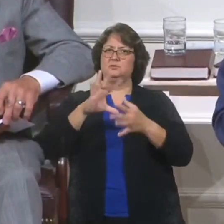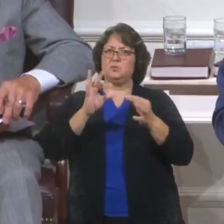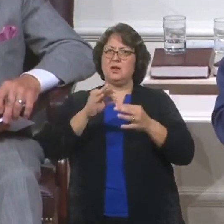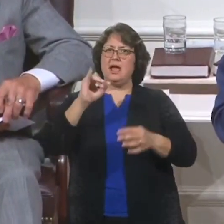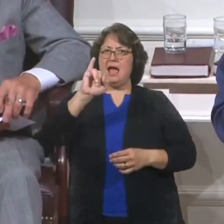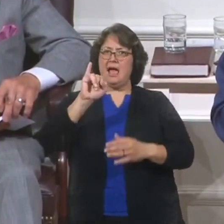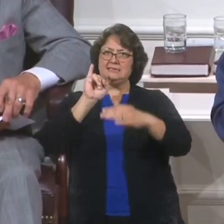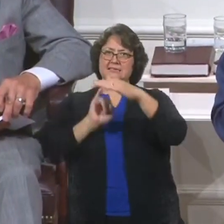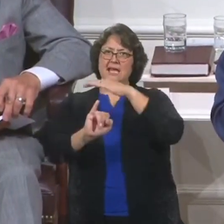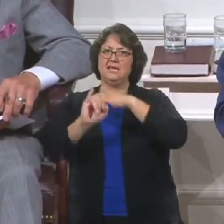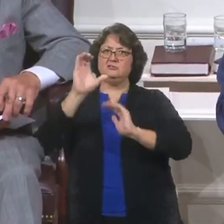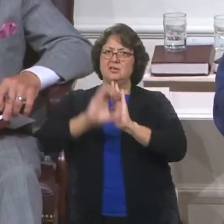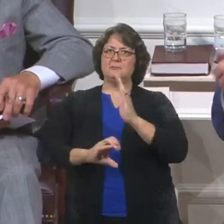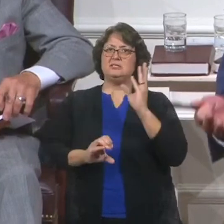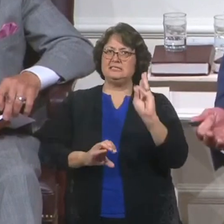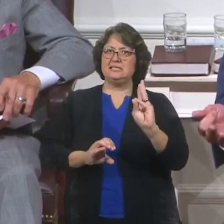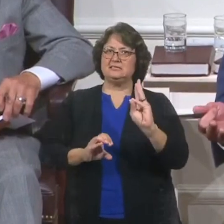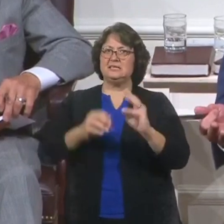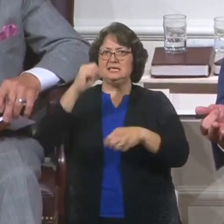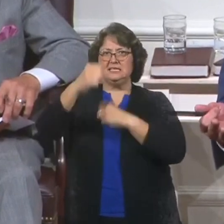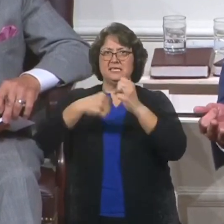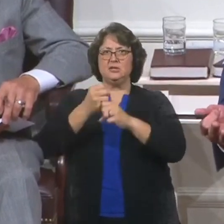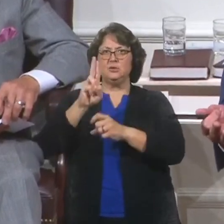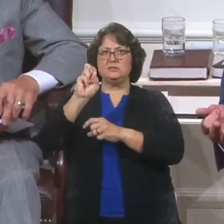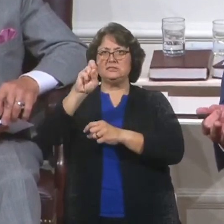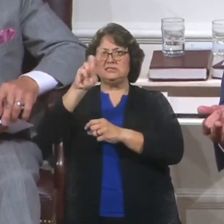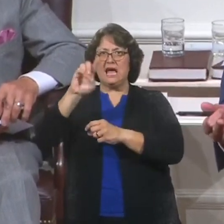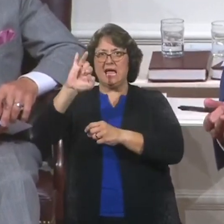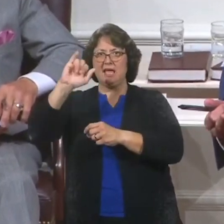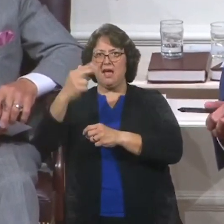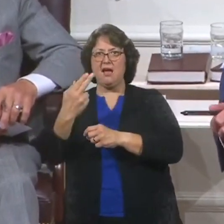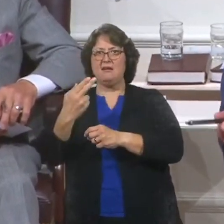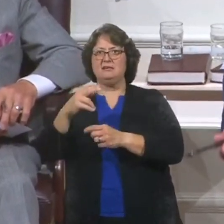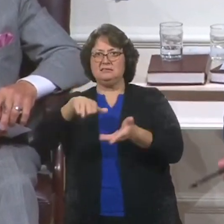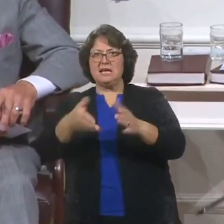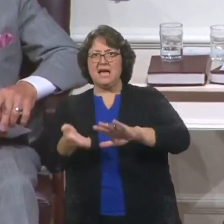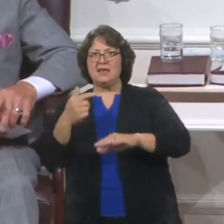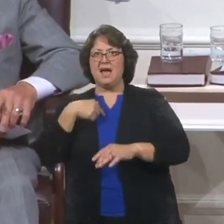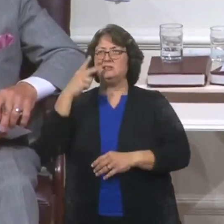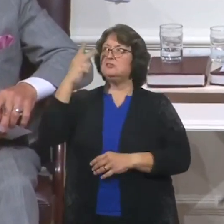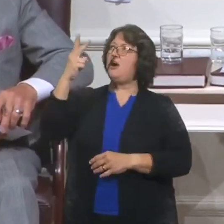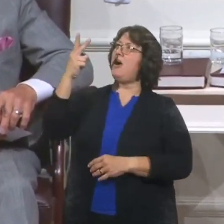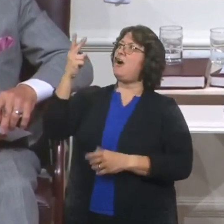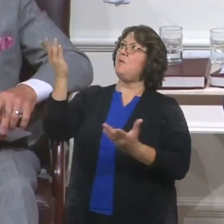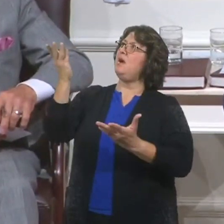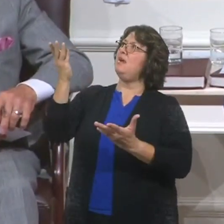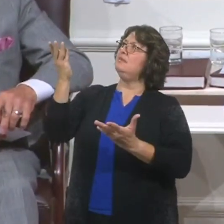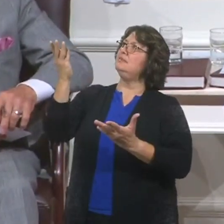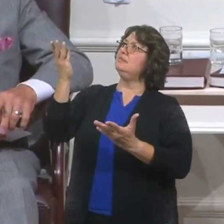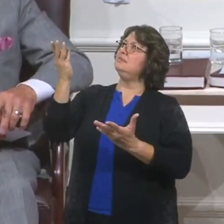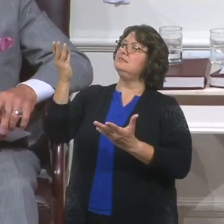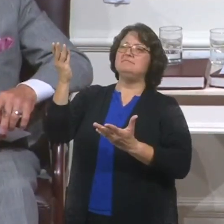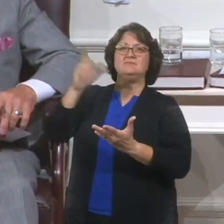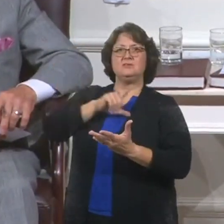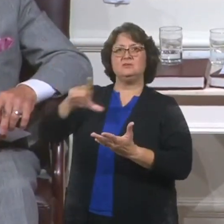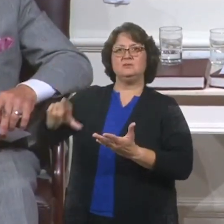6, when in the year that Uzziah died, I saw the what? He saw him for really what he was.